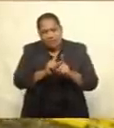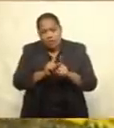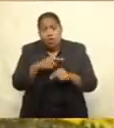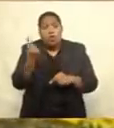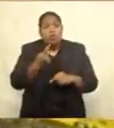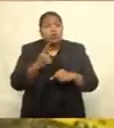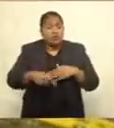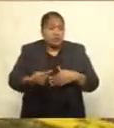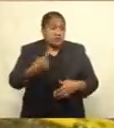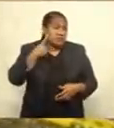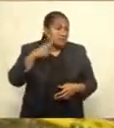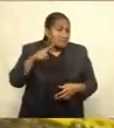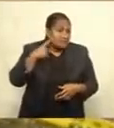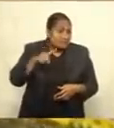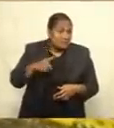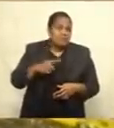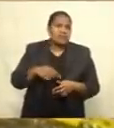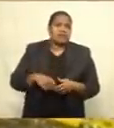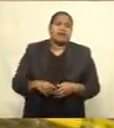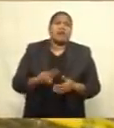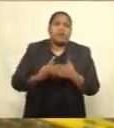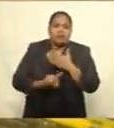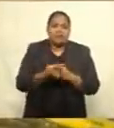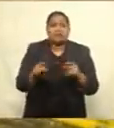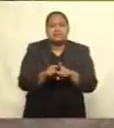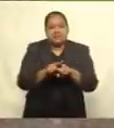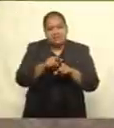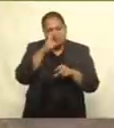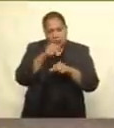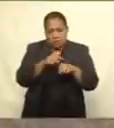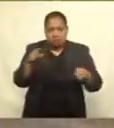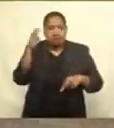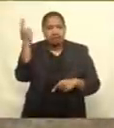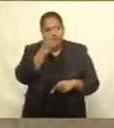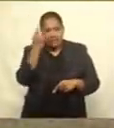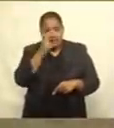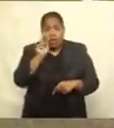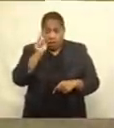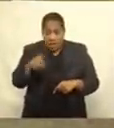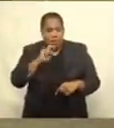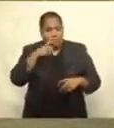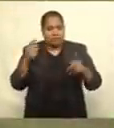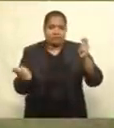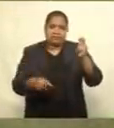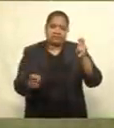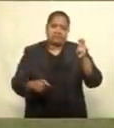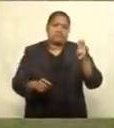health advisory and put the nation at risk will be dealt with by the law.